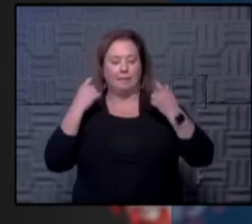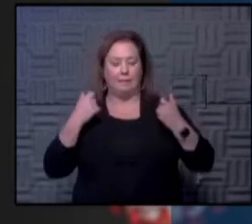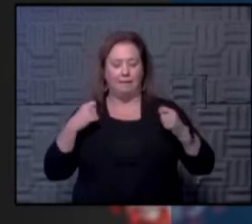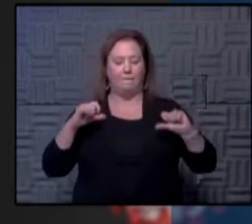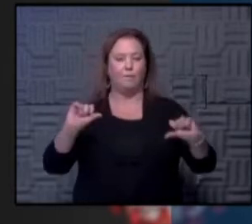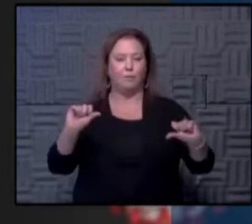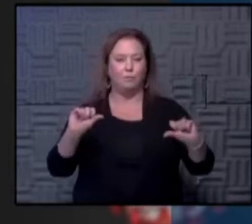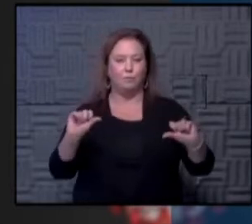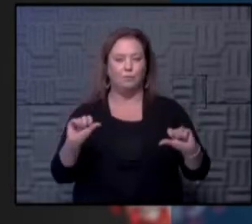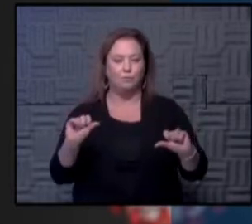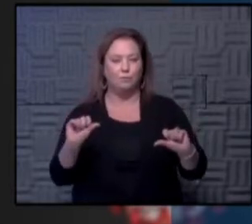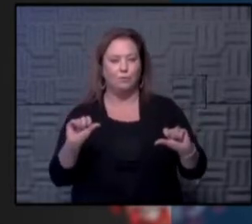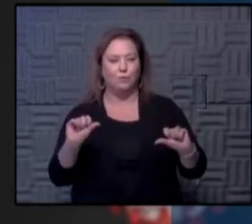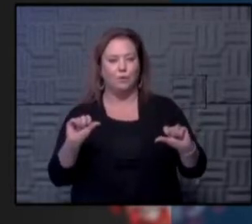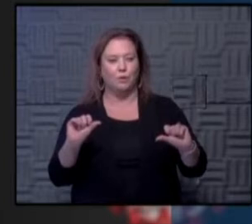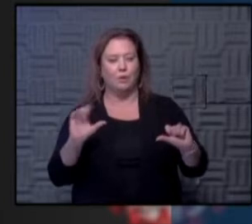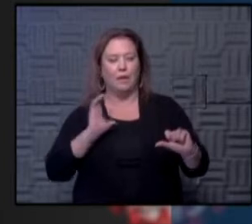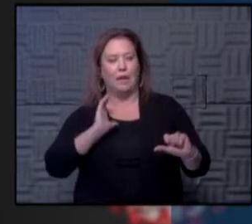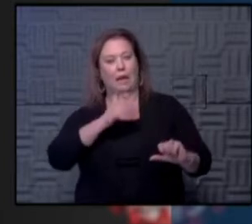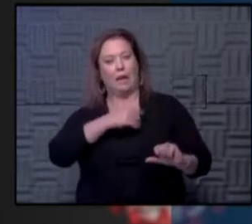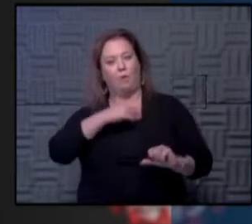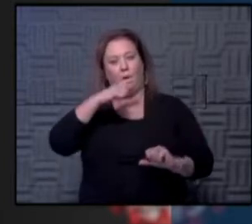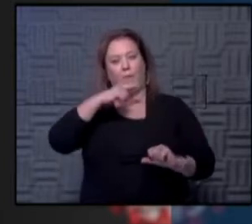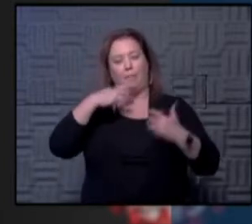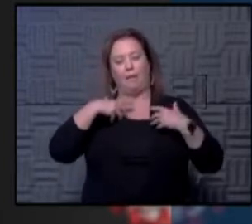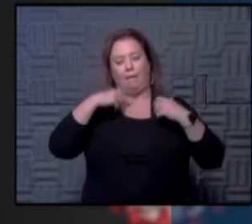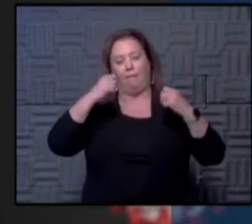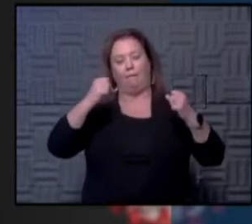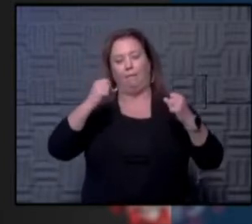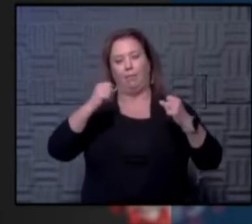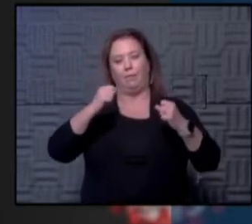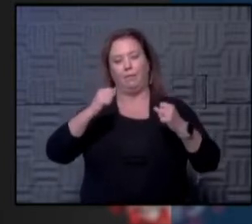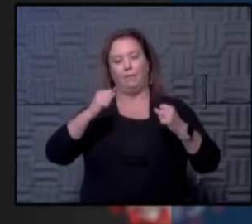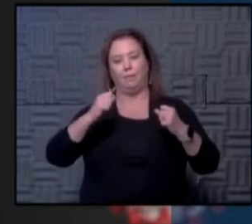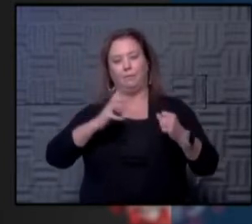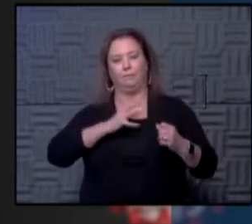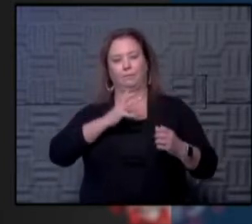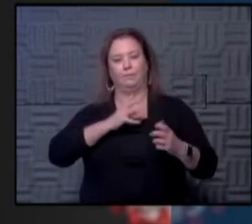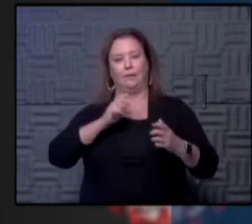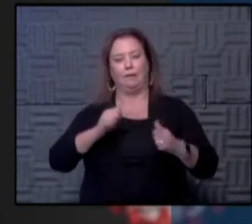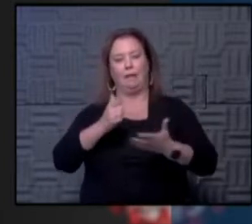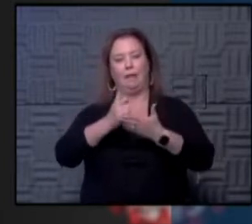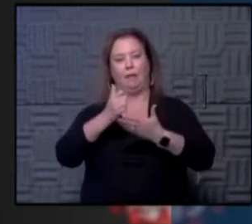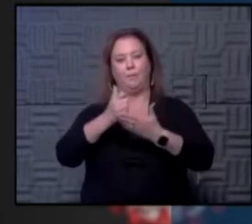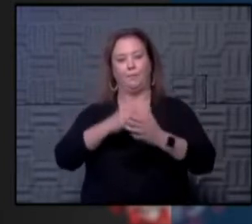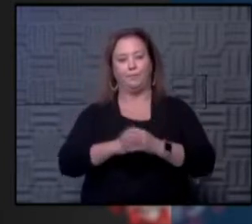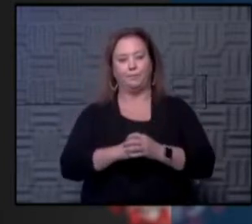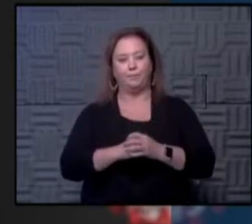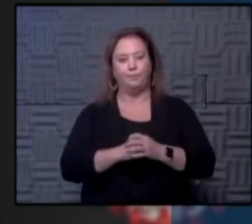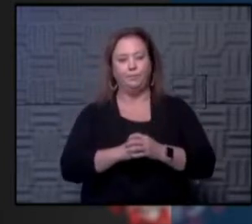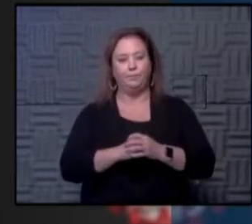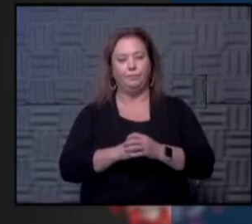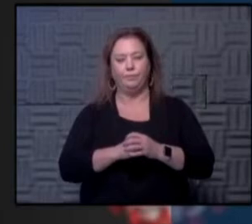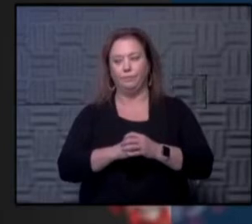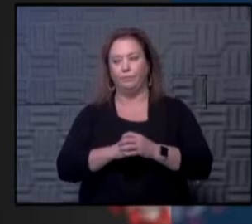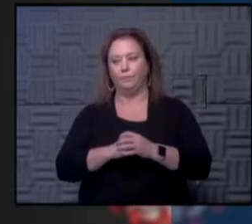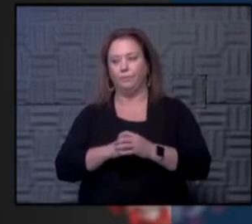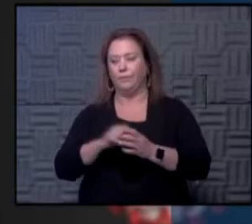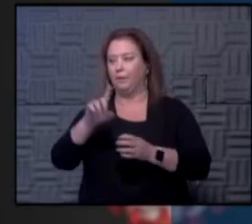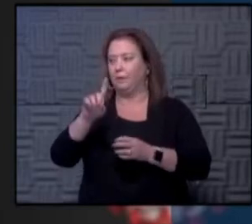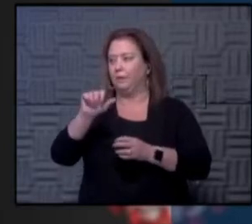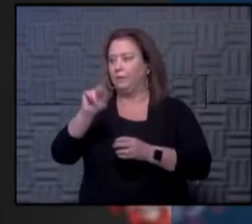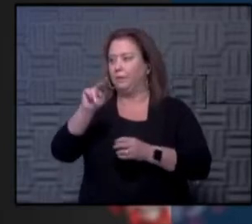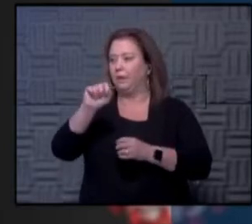efforts and what our public health and elected officials can do to help on that front.